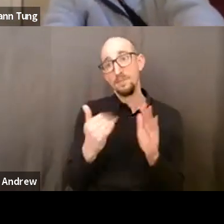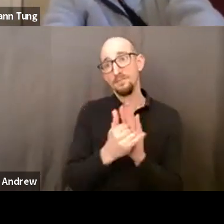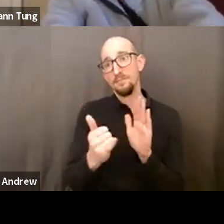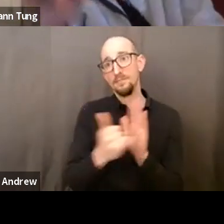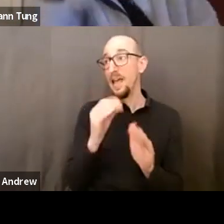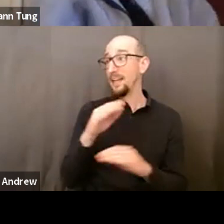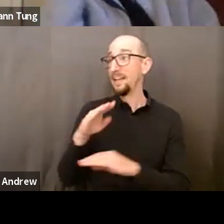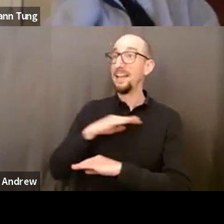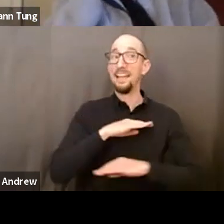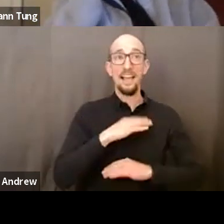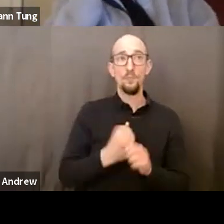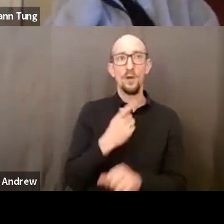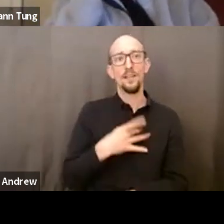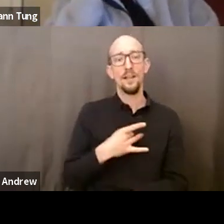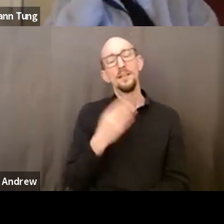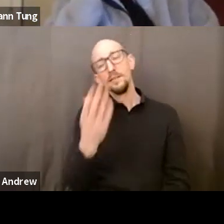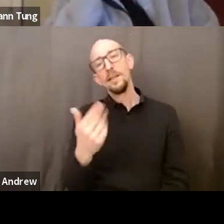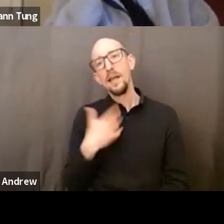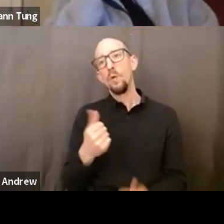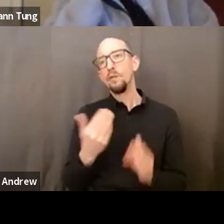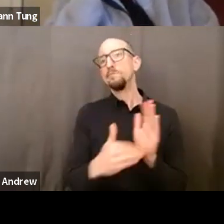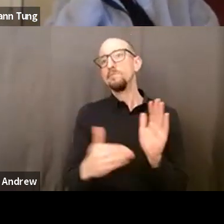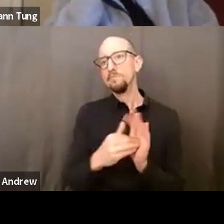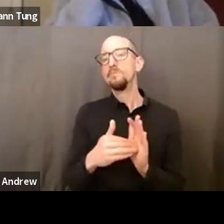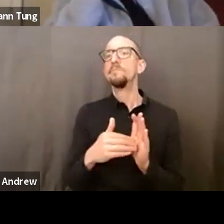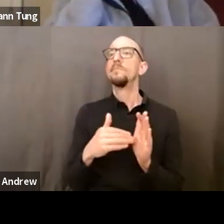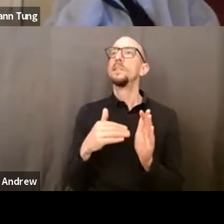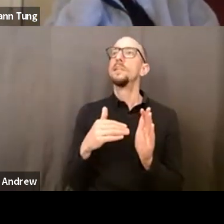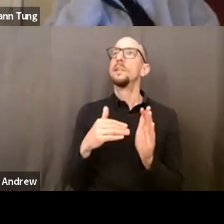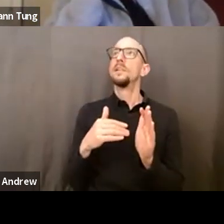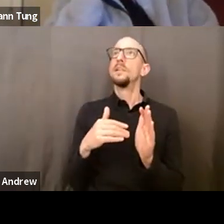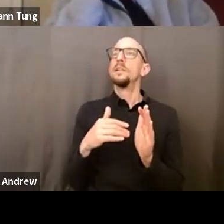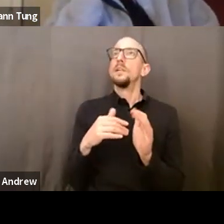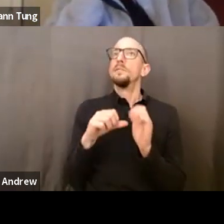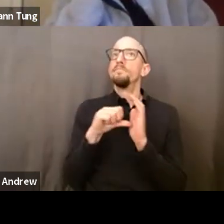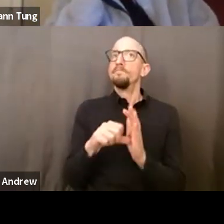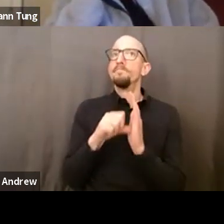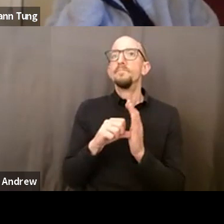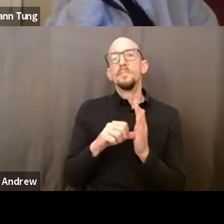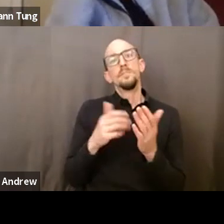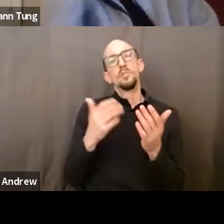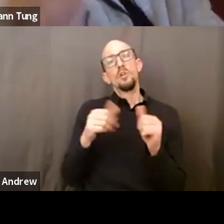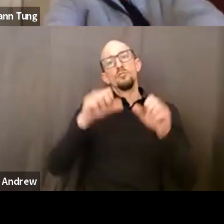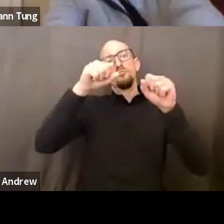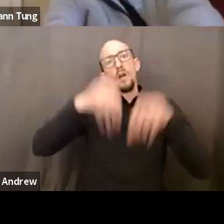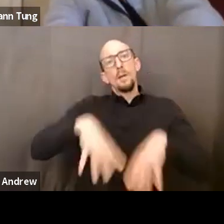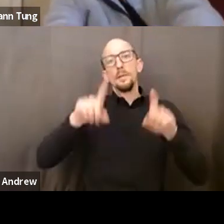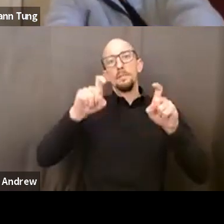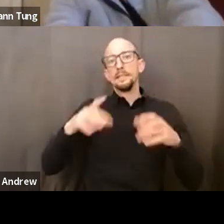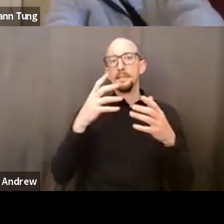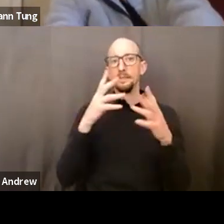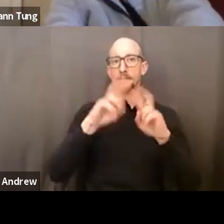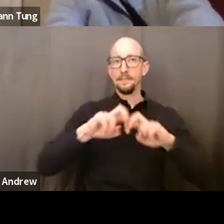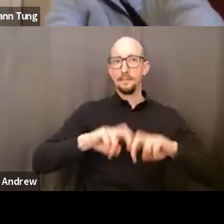stakeholders, I want to reiterate the importance of moving past an admissions exam assessment. In a city council hearing